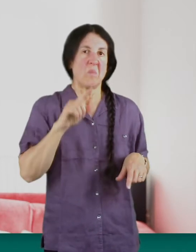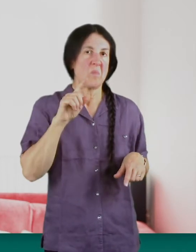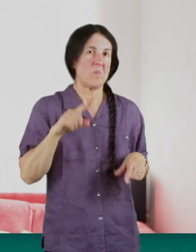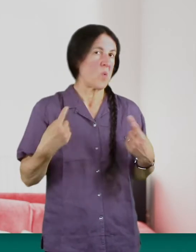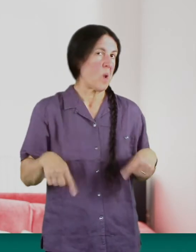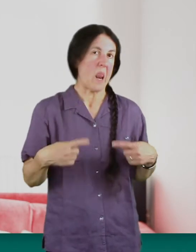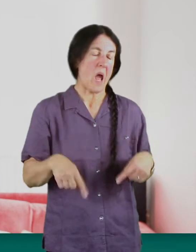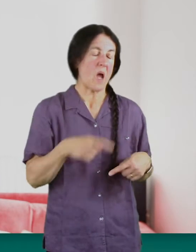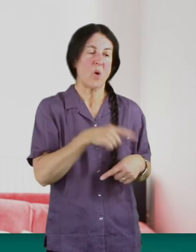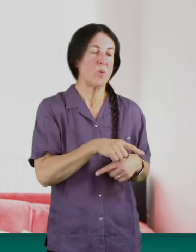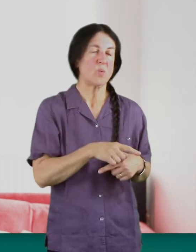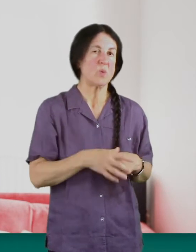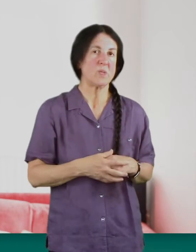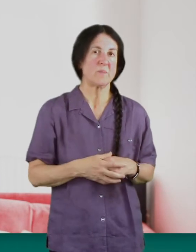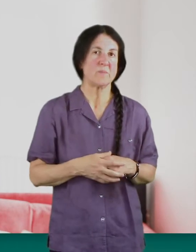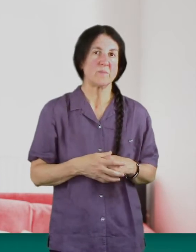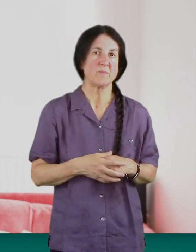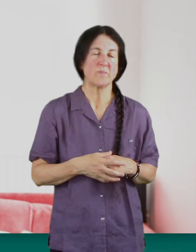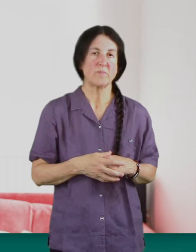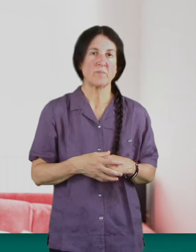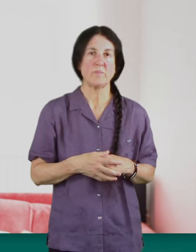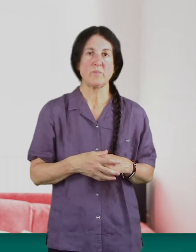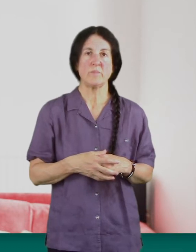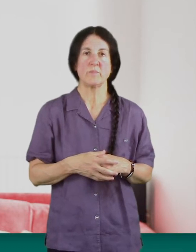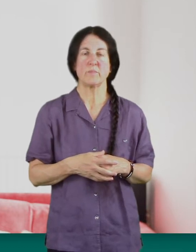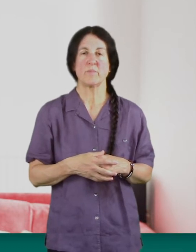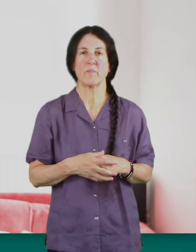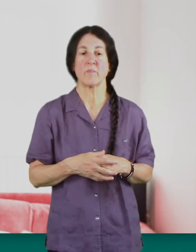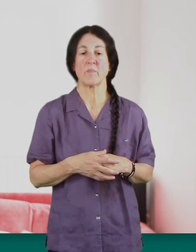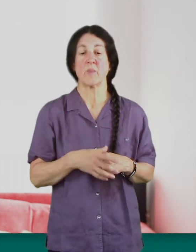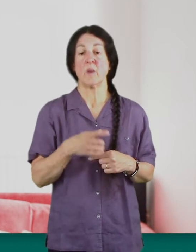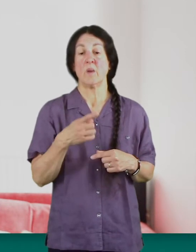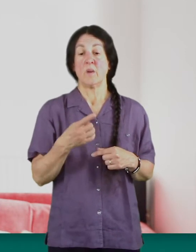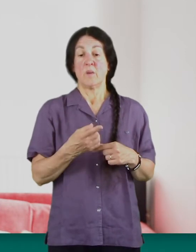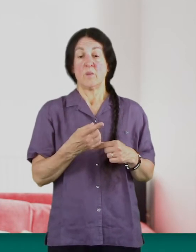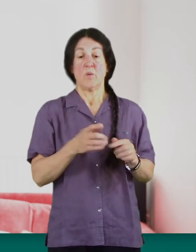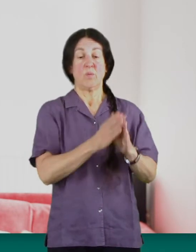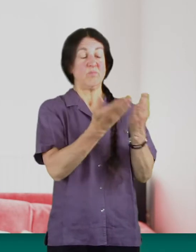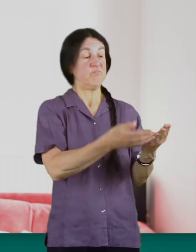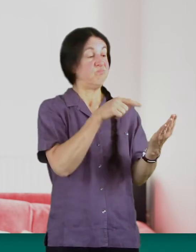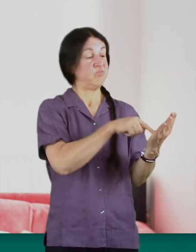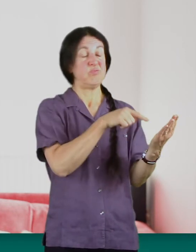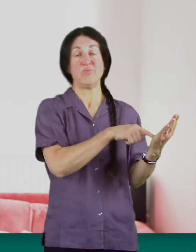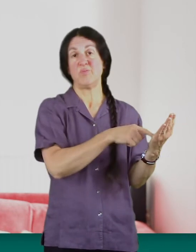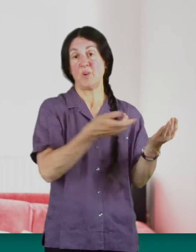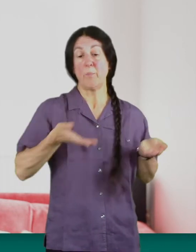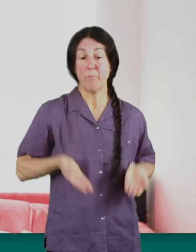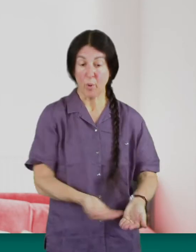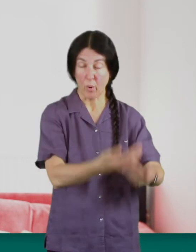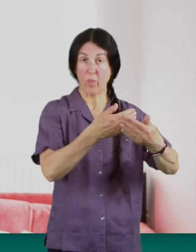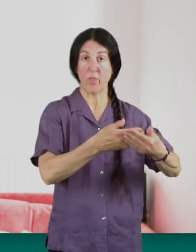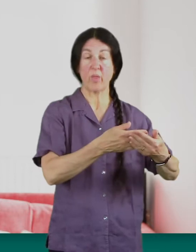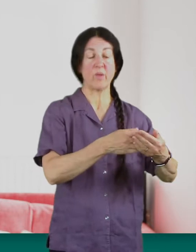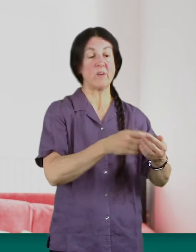I think that has consequences. We don't get to see the intervening period between Samson being born and